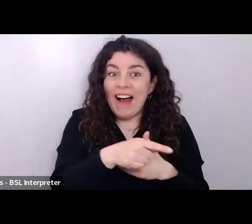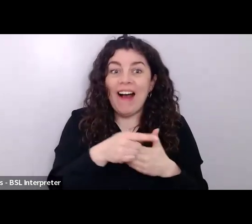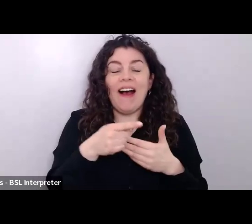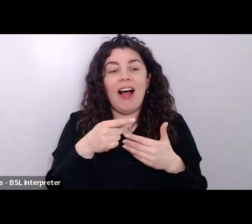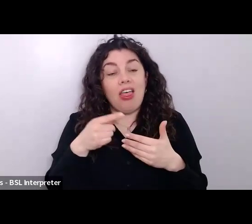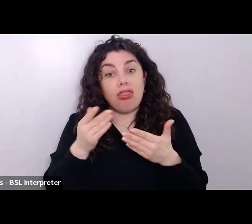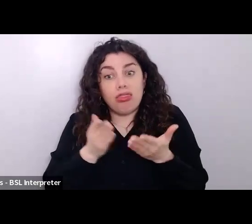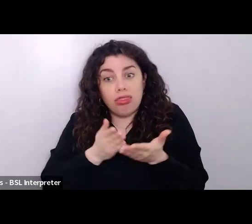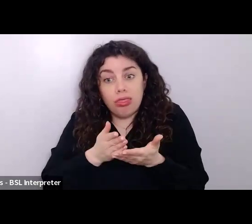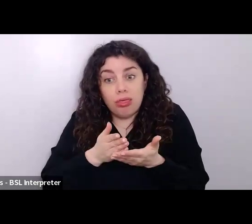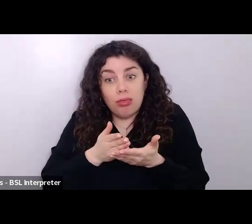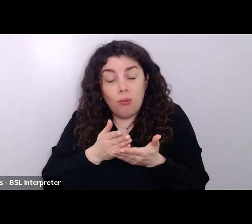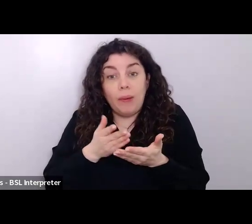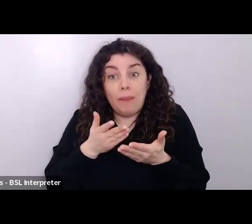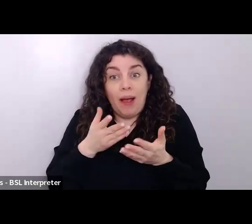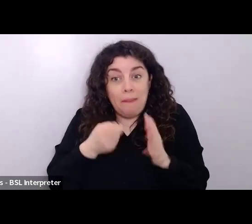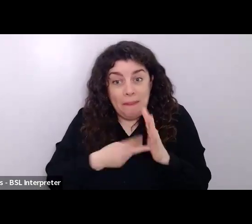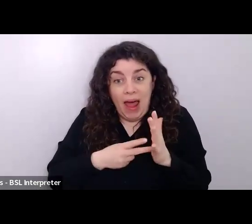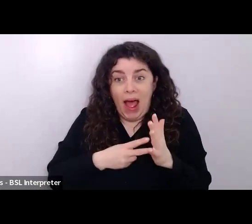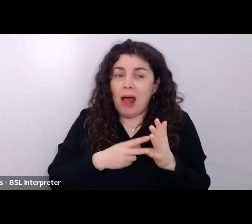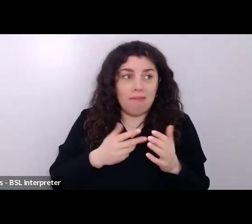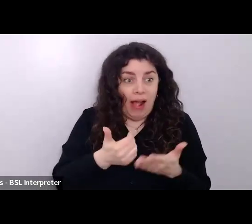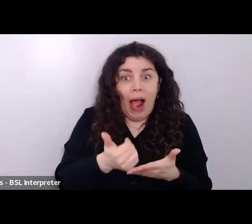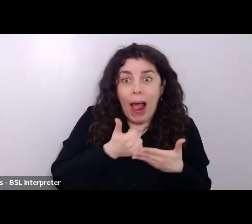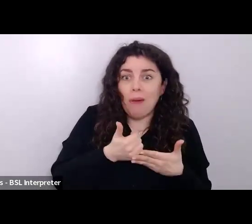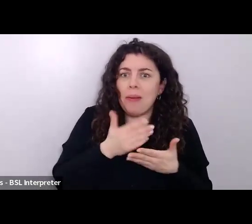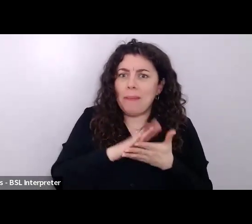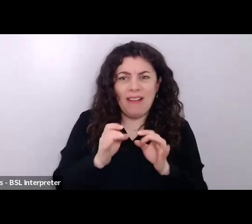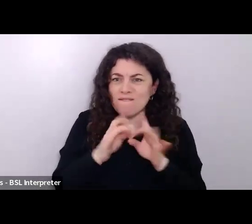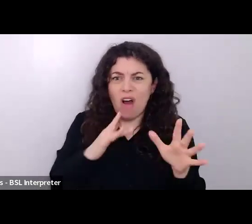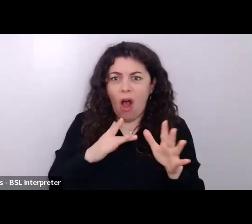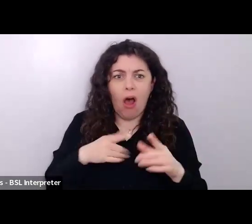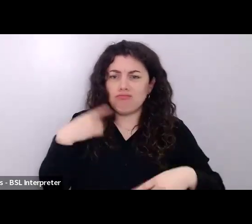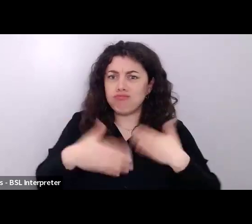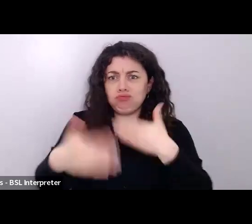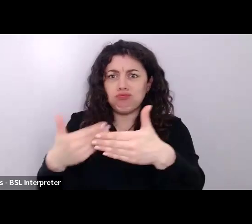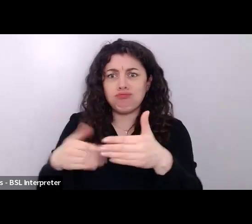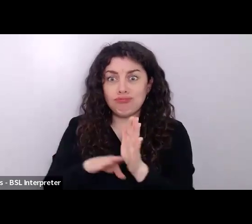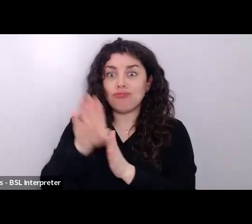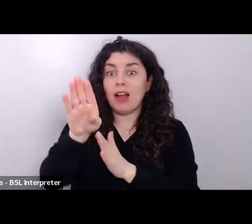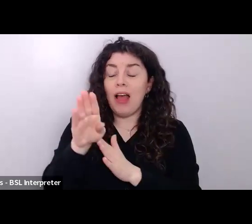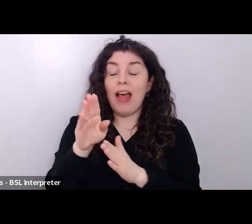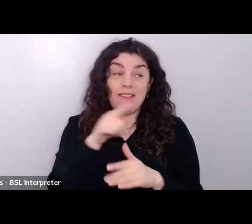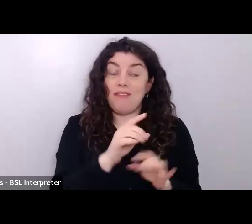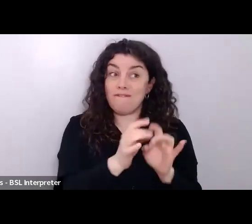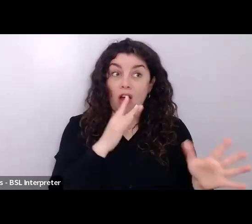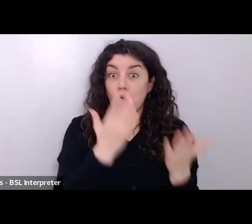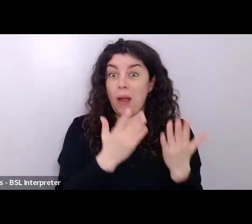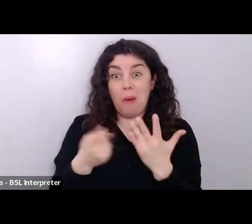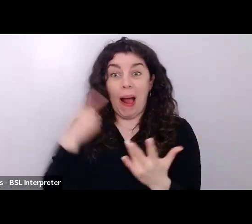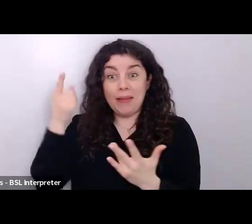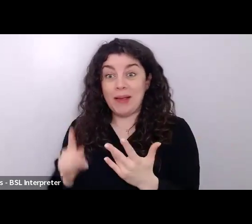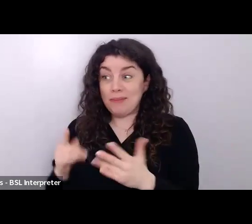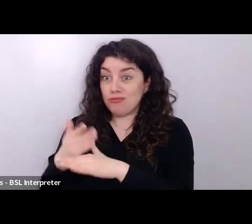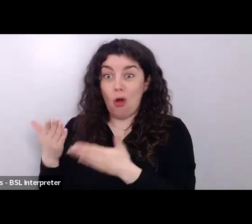that progression plan at record speed, faster than anyone else we've ever appointed. And she's progressed